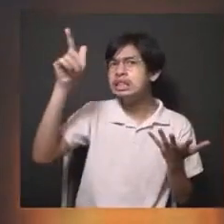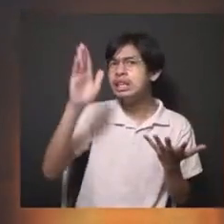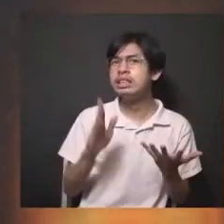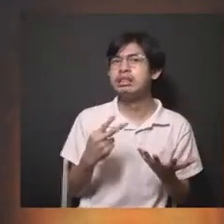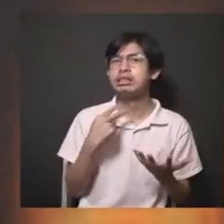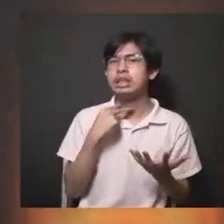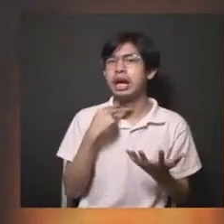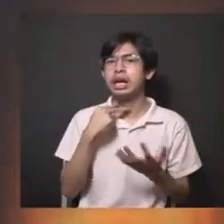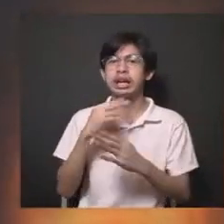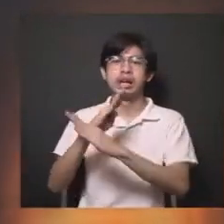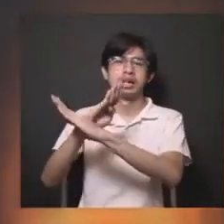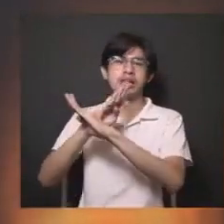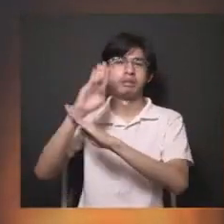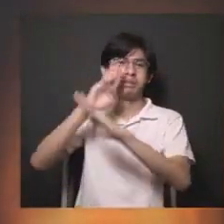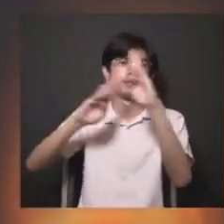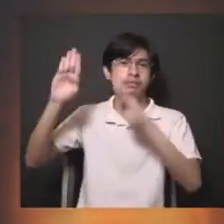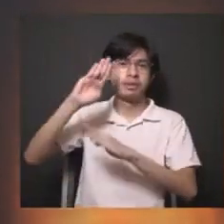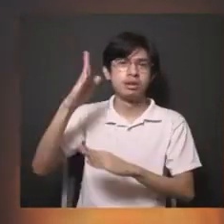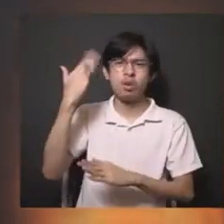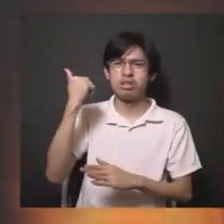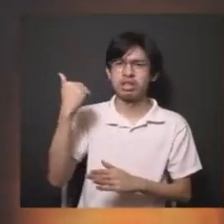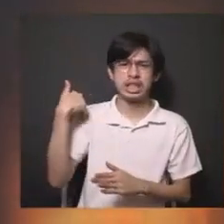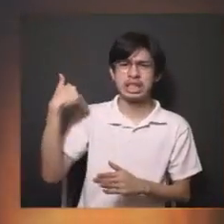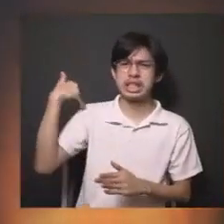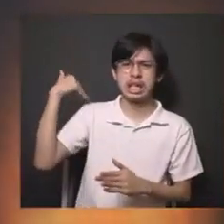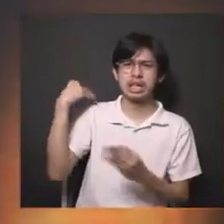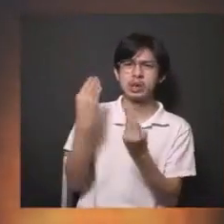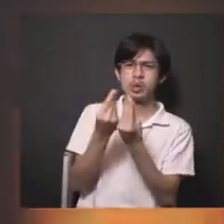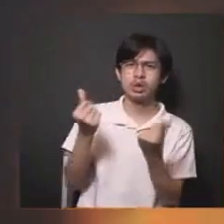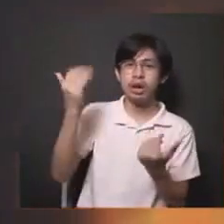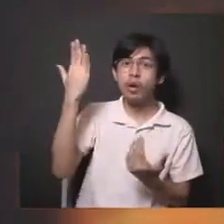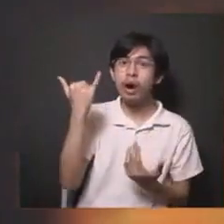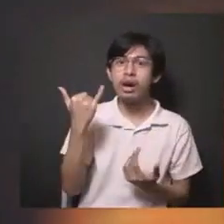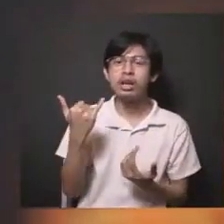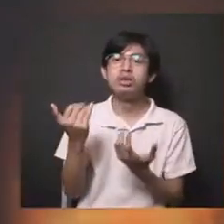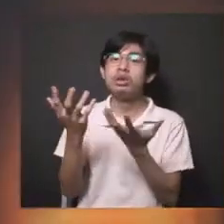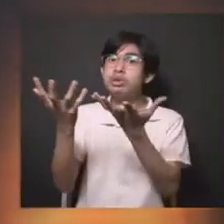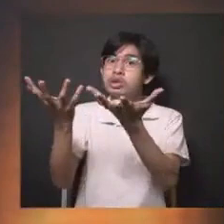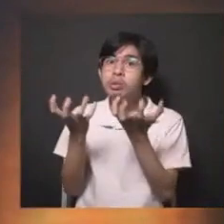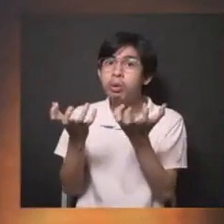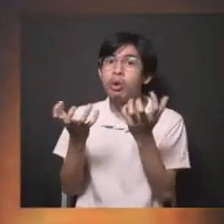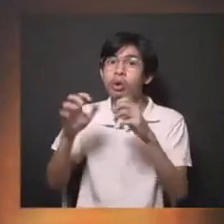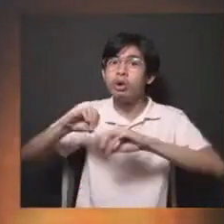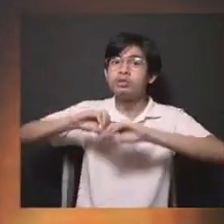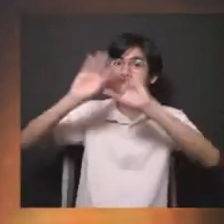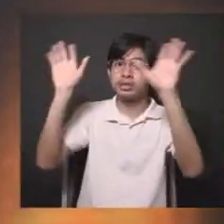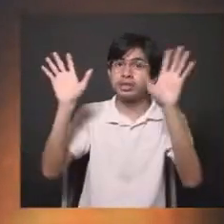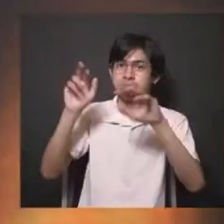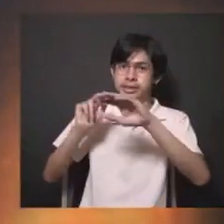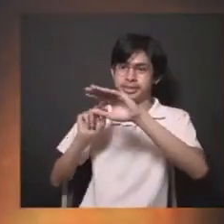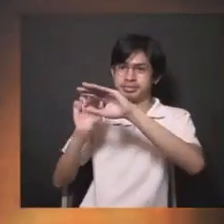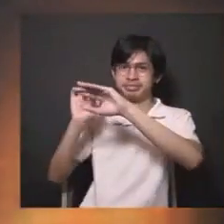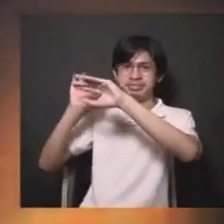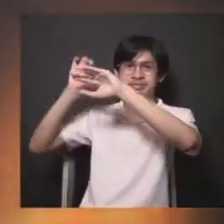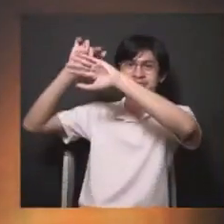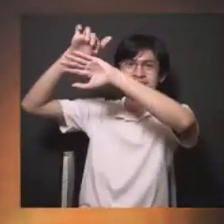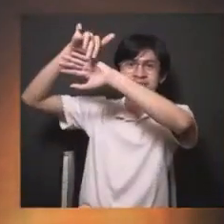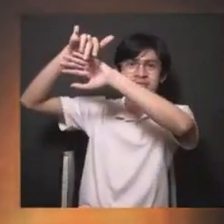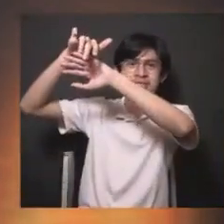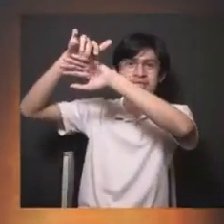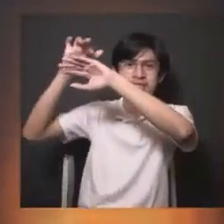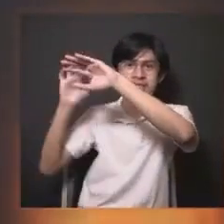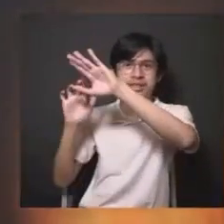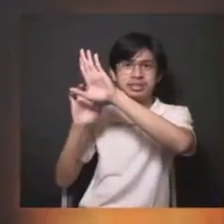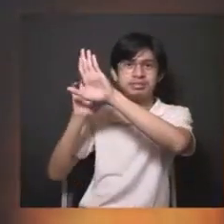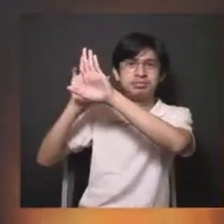why He doesn't do that? It's because He wants to climb it with you. He wants to go through that mountain with you. That's what God does. And